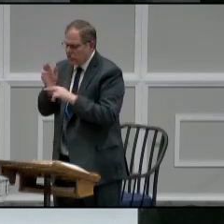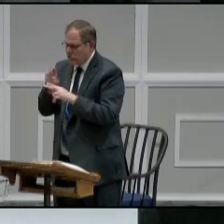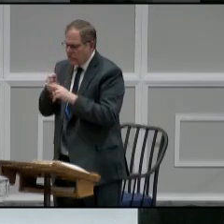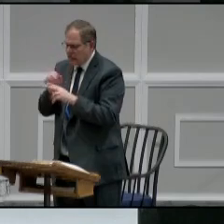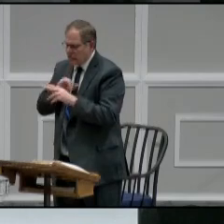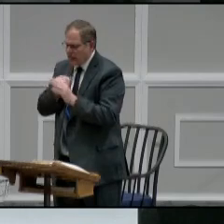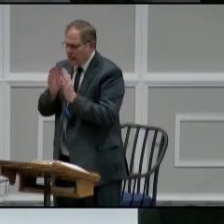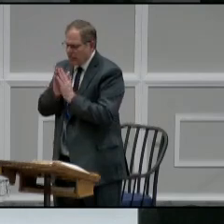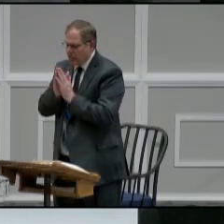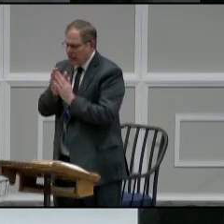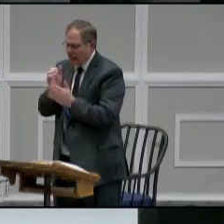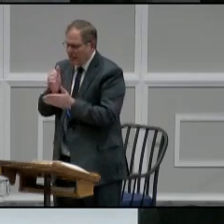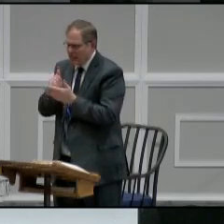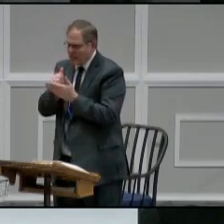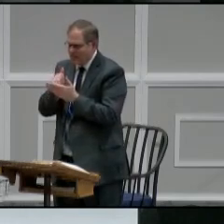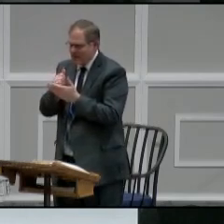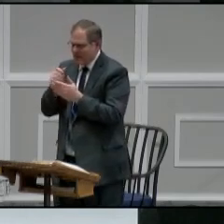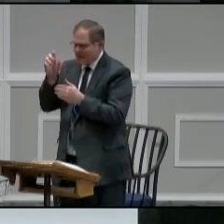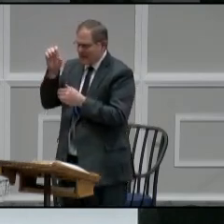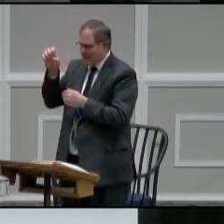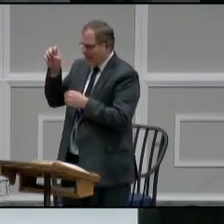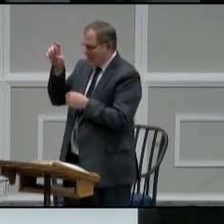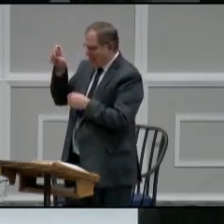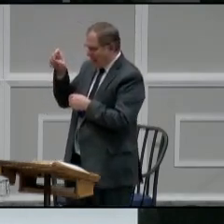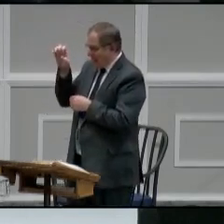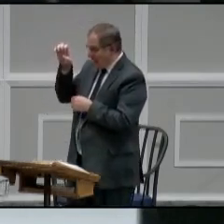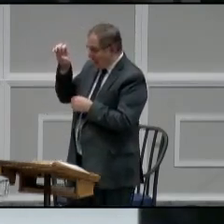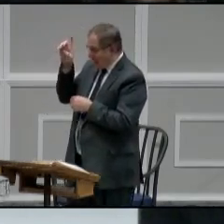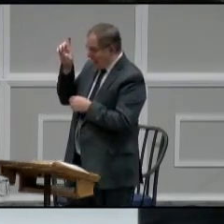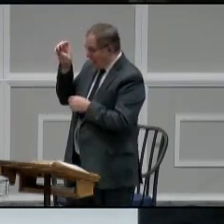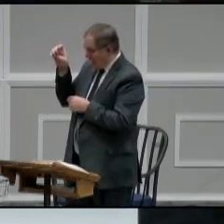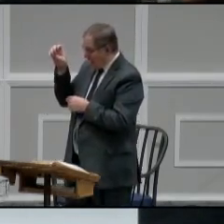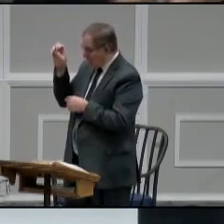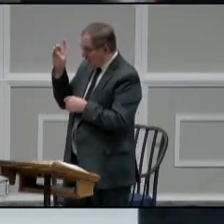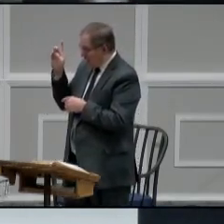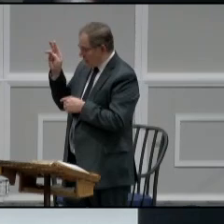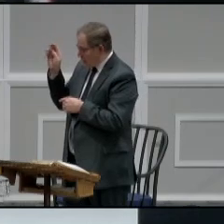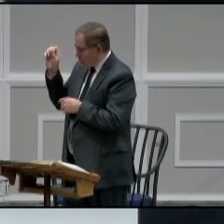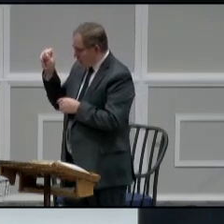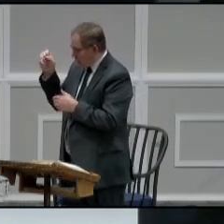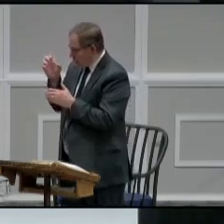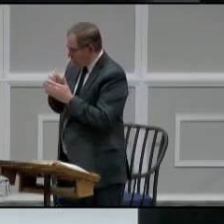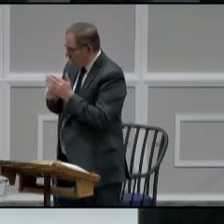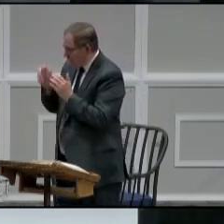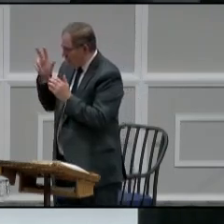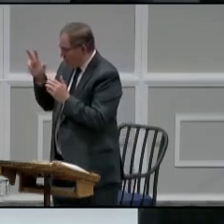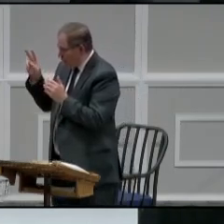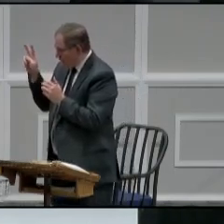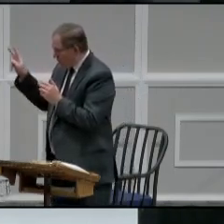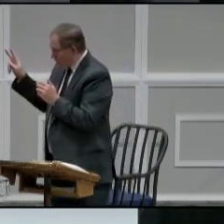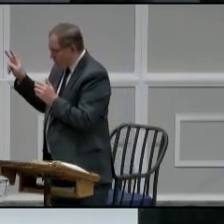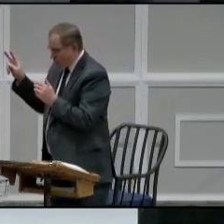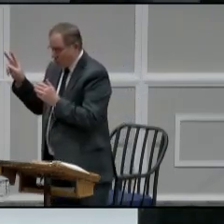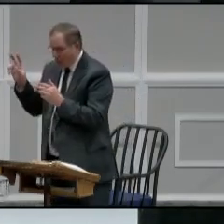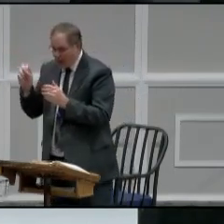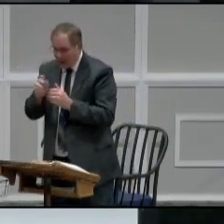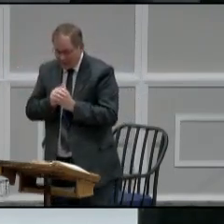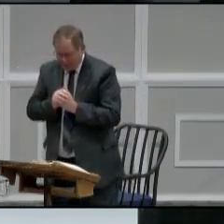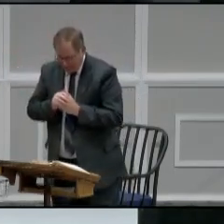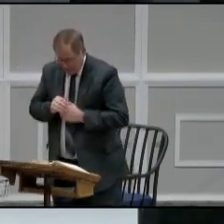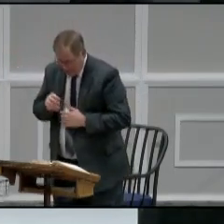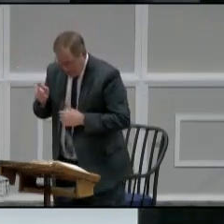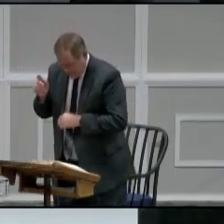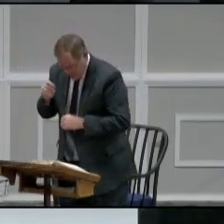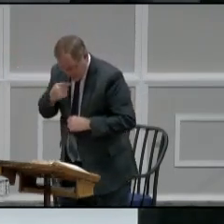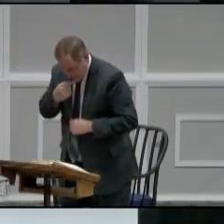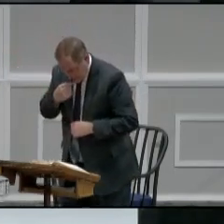Amen. Exodus 32 is where your Bibles are open. I want us to begin reading in verse number 1. We'll read a few verses as we introduce the message this morning. The Bible